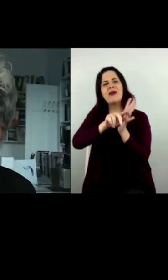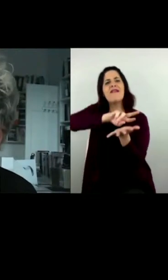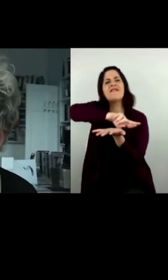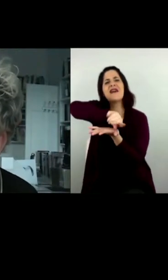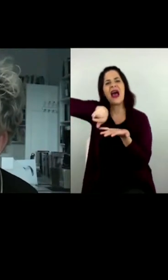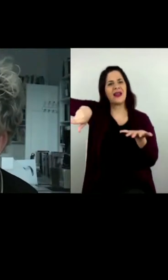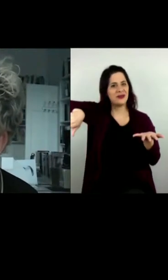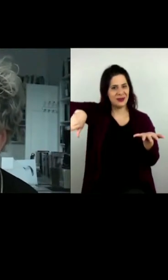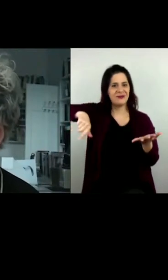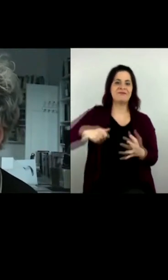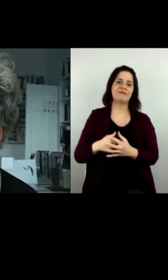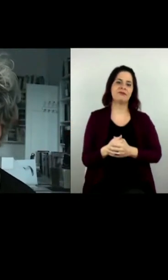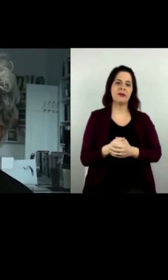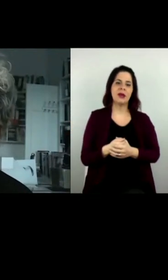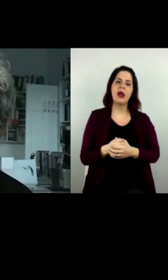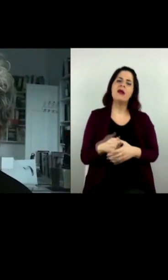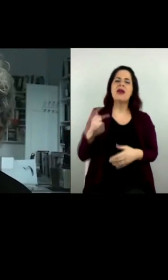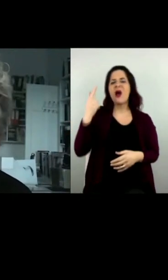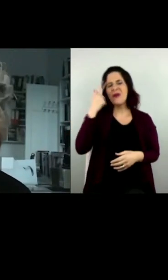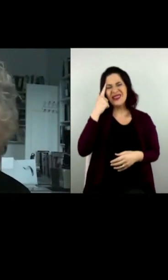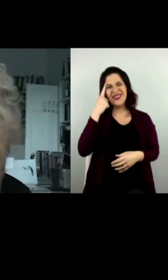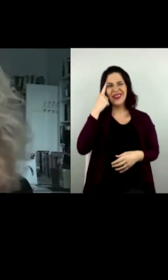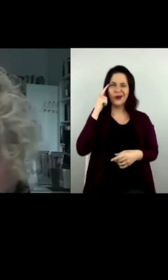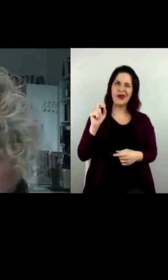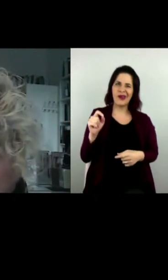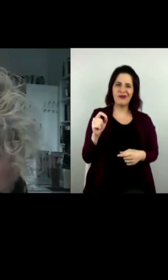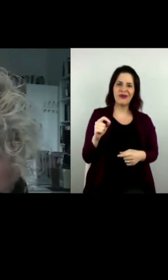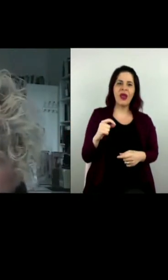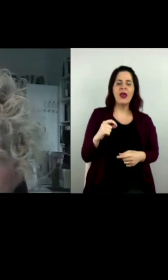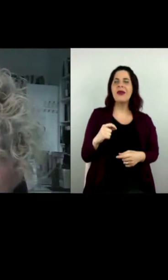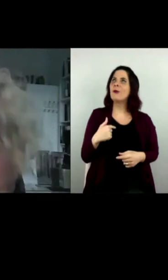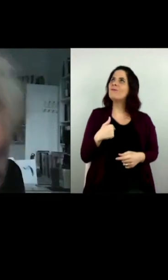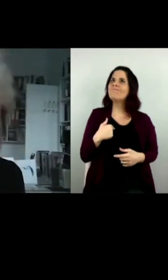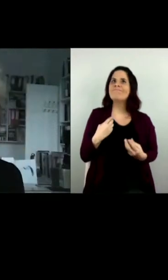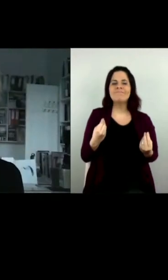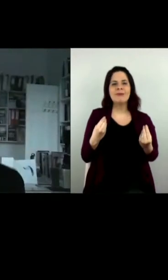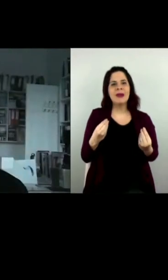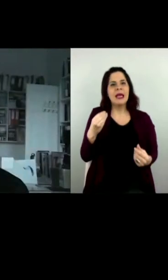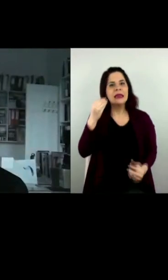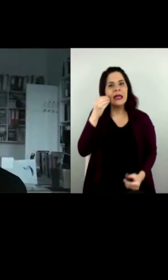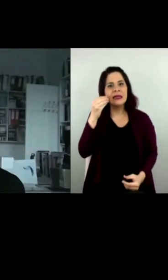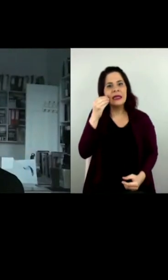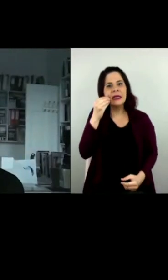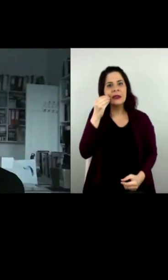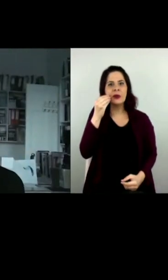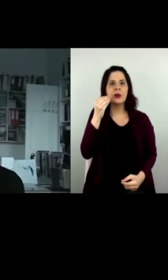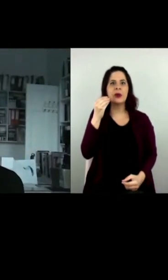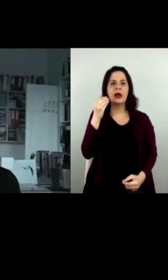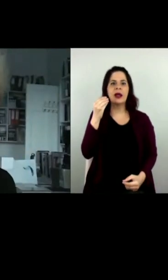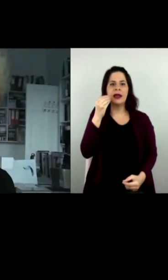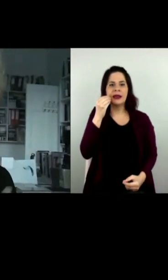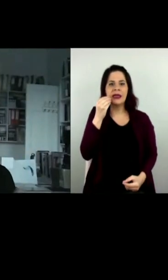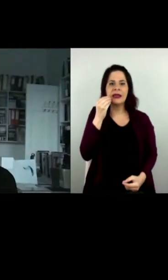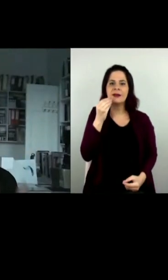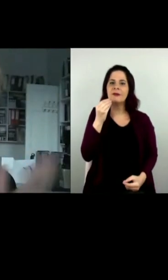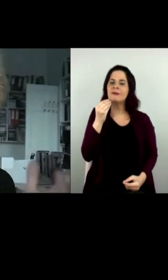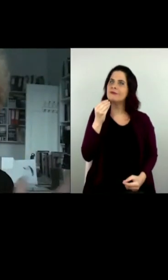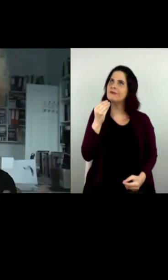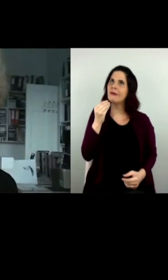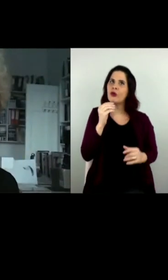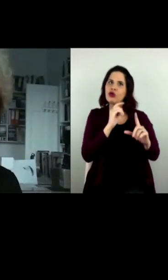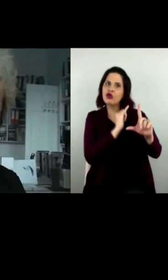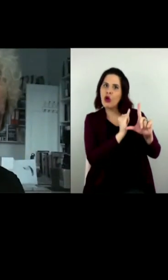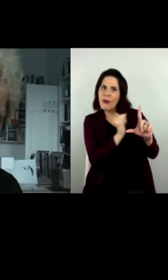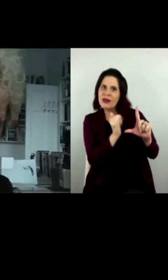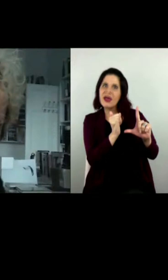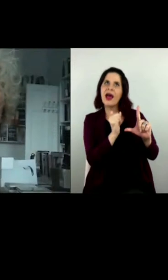so I felt as if I was trying to make something that had documentary heart and a fiction